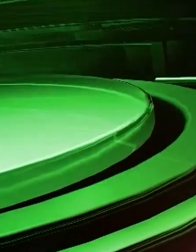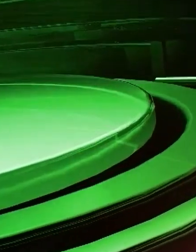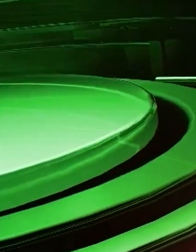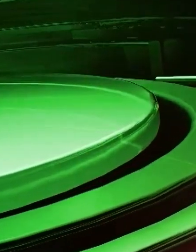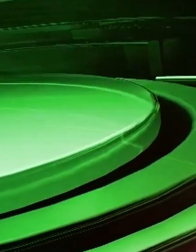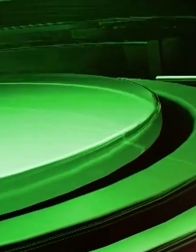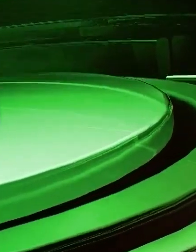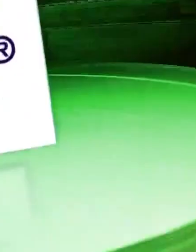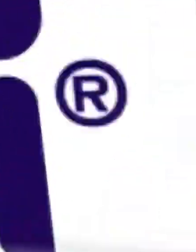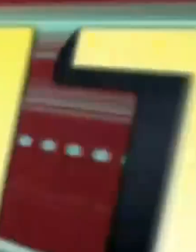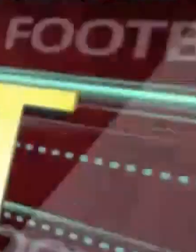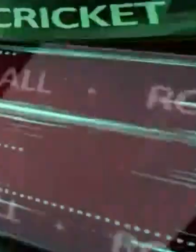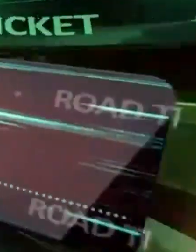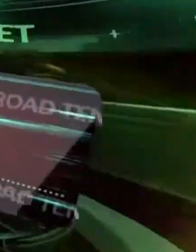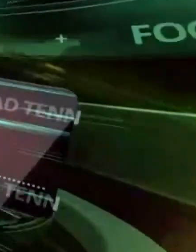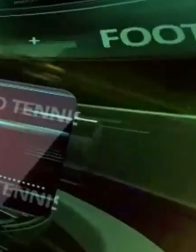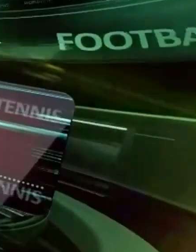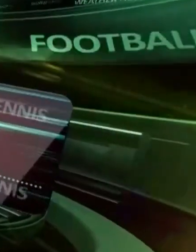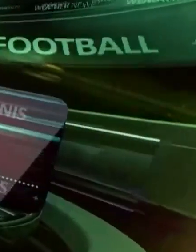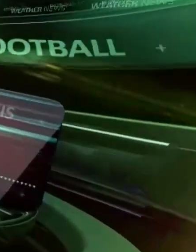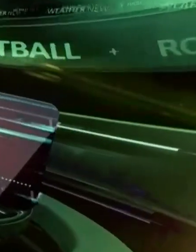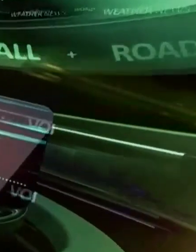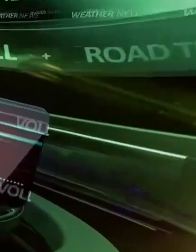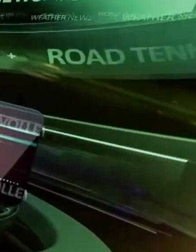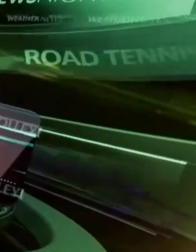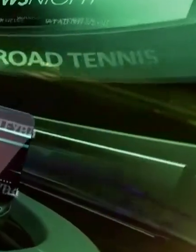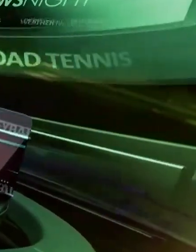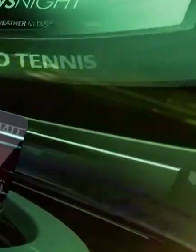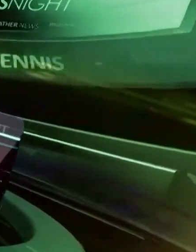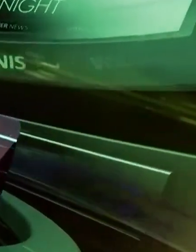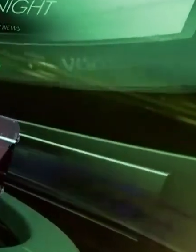first, Dasani after.